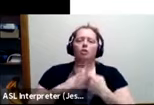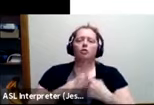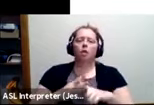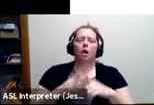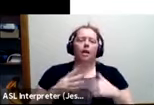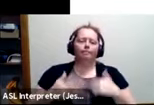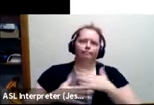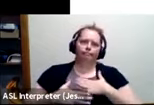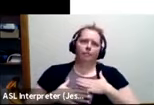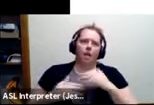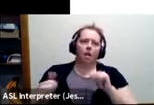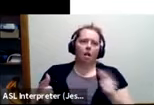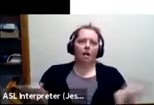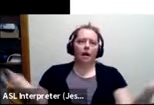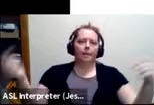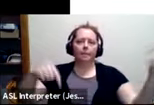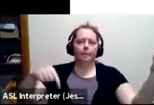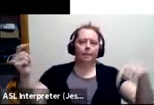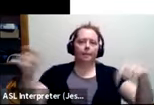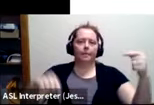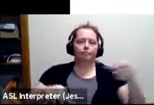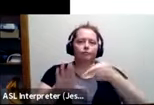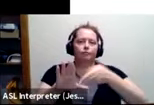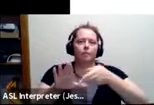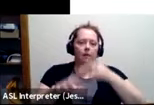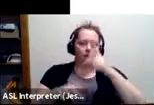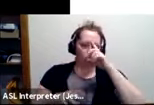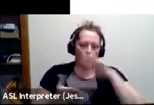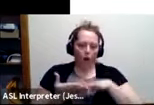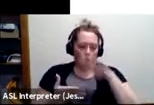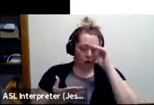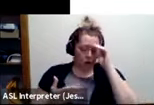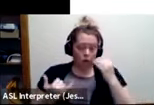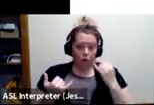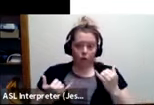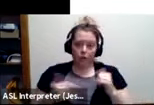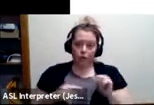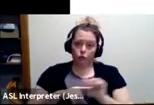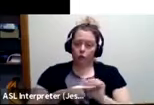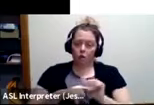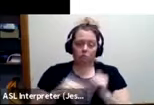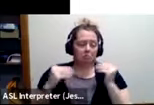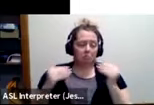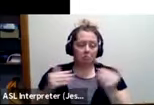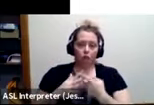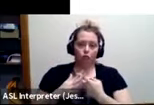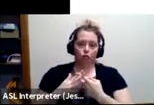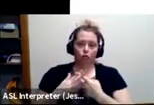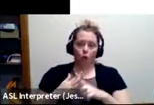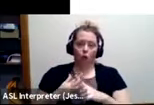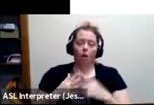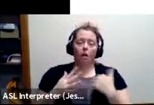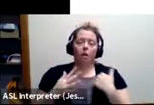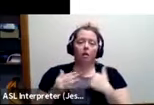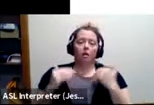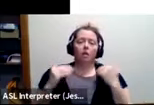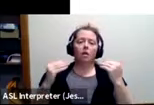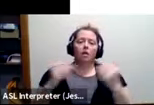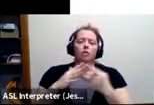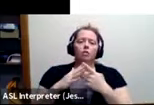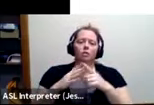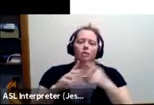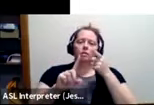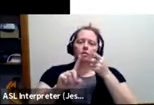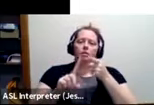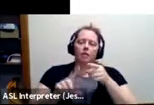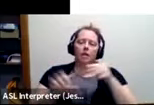coming today to learn. So in this training, and we'll get right into it, we're going to be going through defining gender